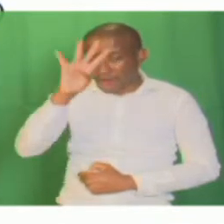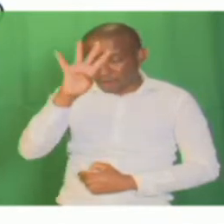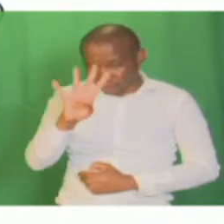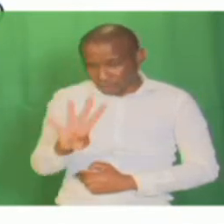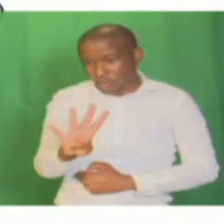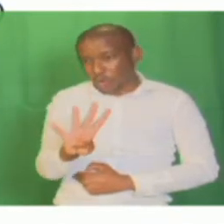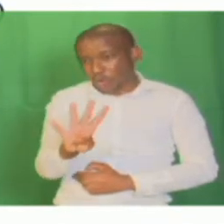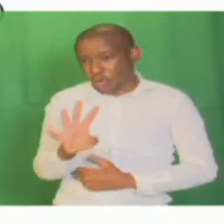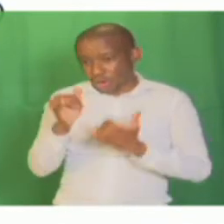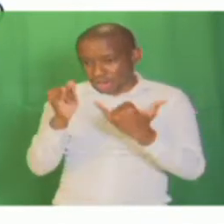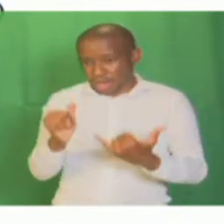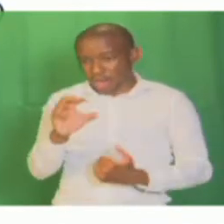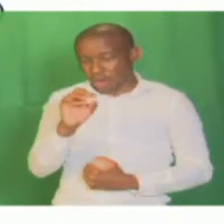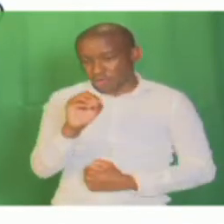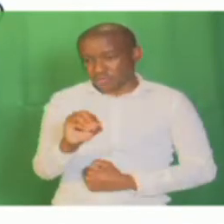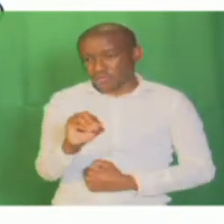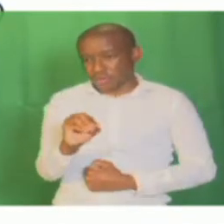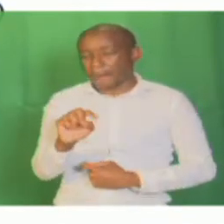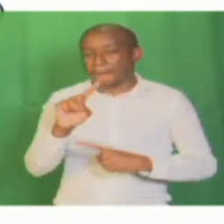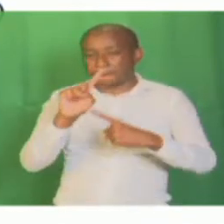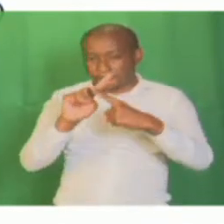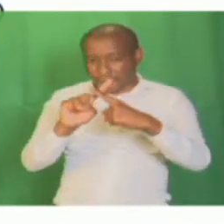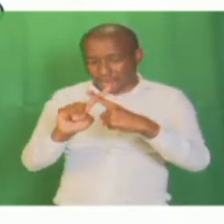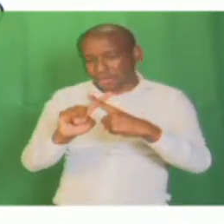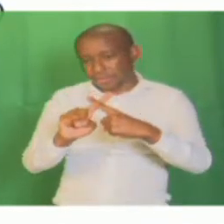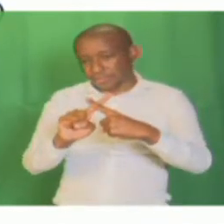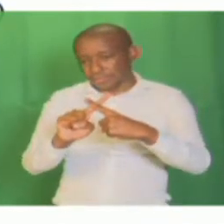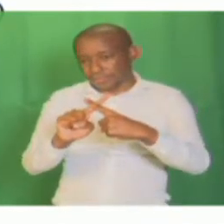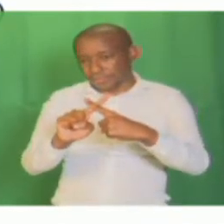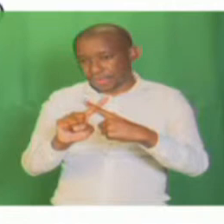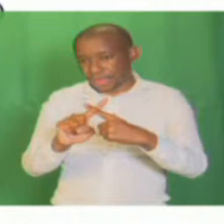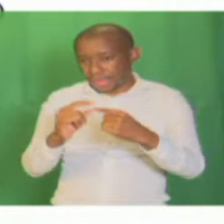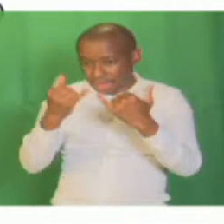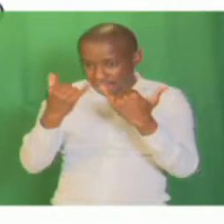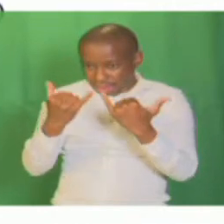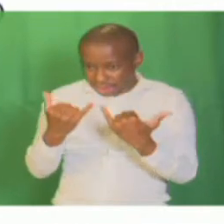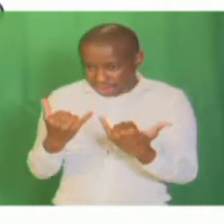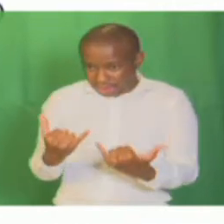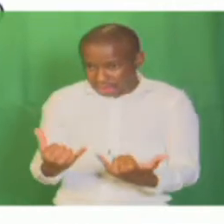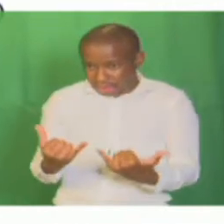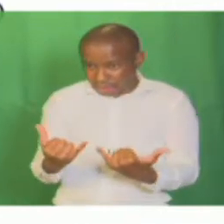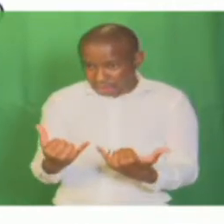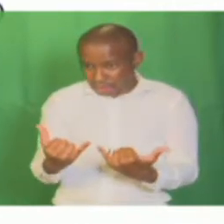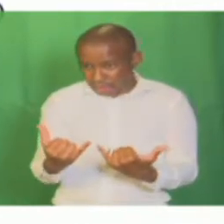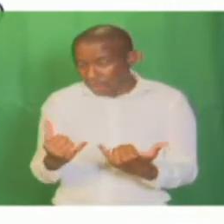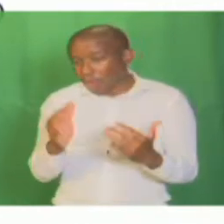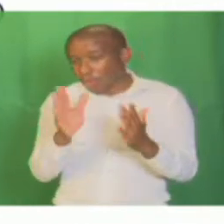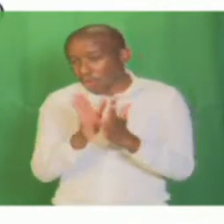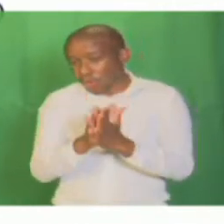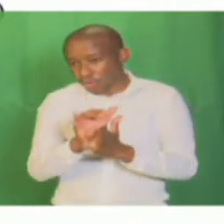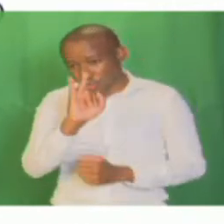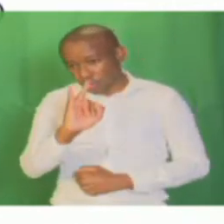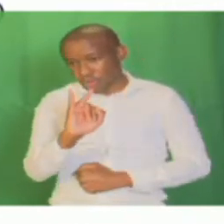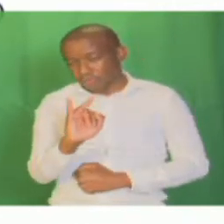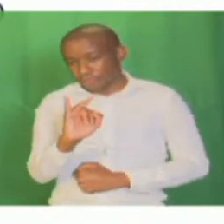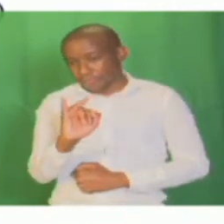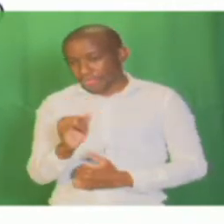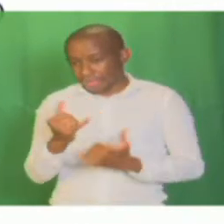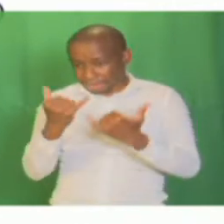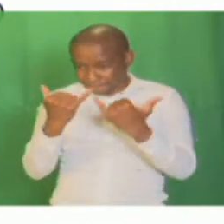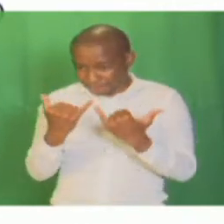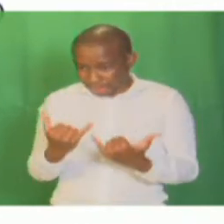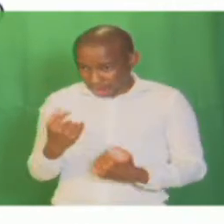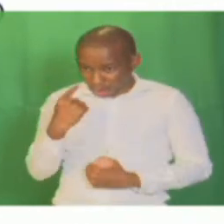1, 2, 3, 4 columns. There we are. We multiply that. And when we multiply that, we are going to get 12. We move on to